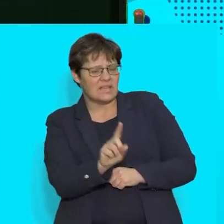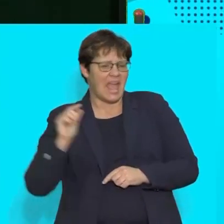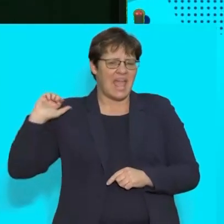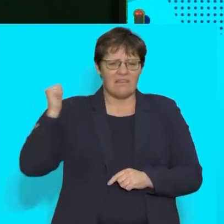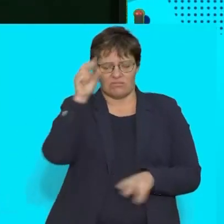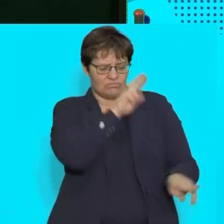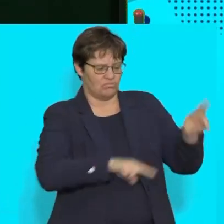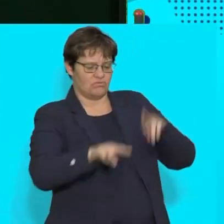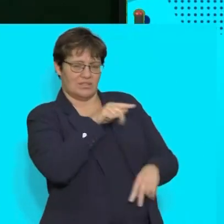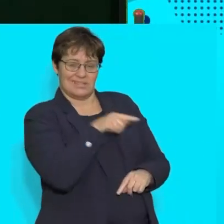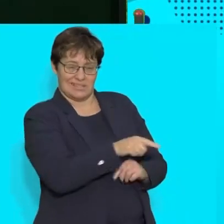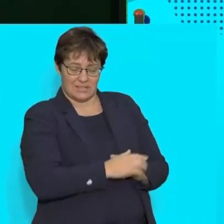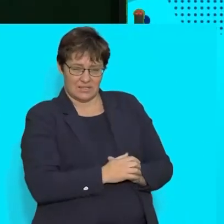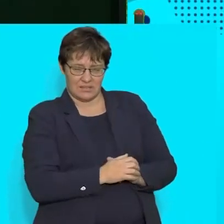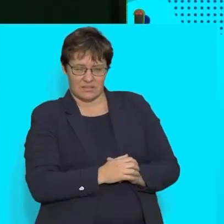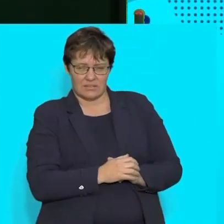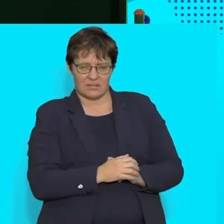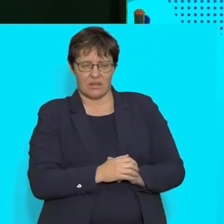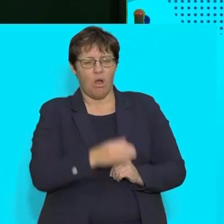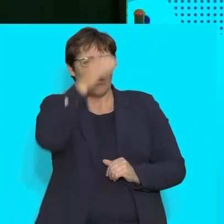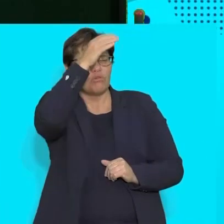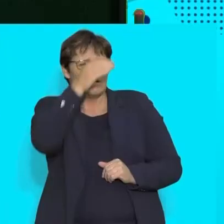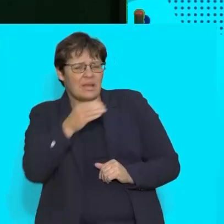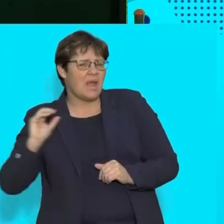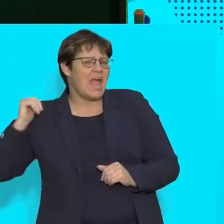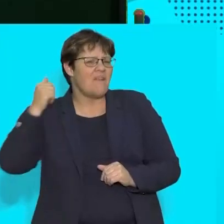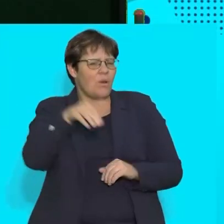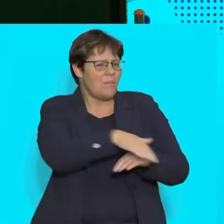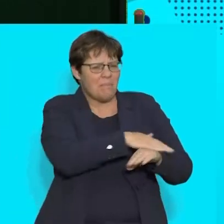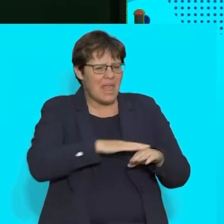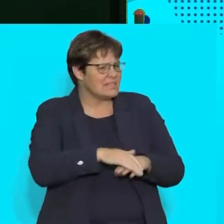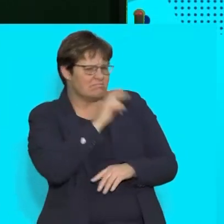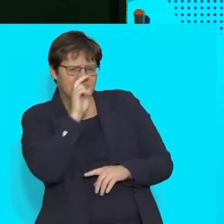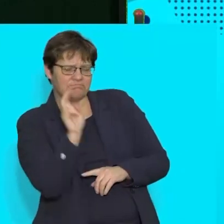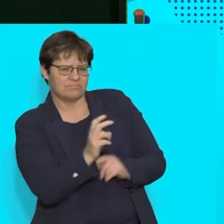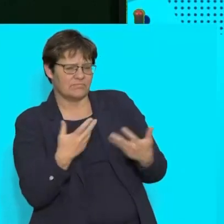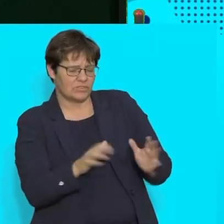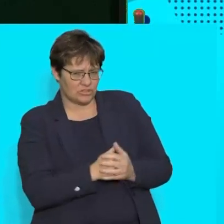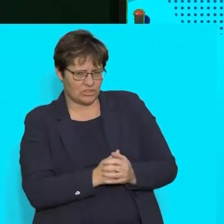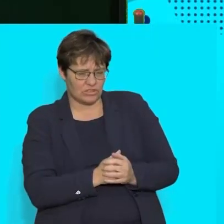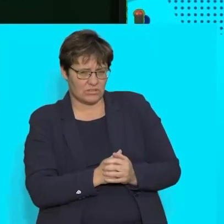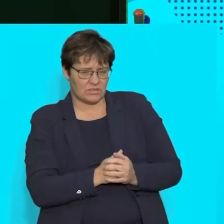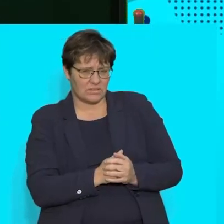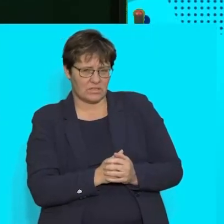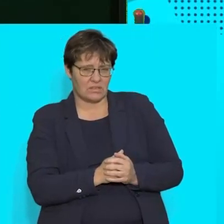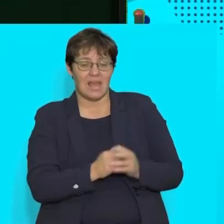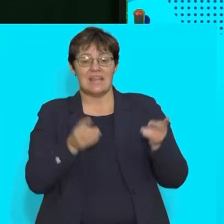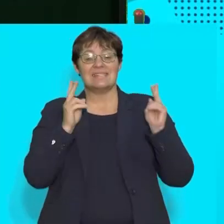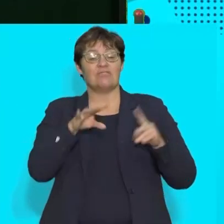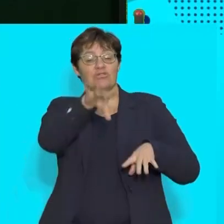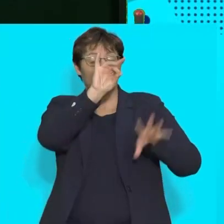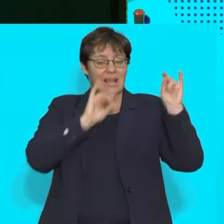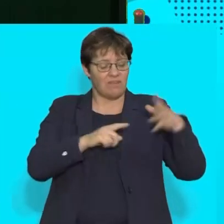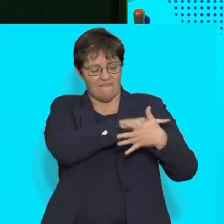revising evolution. We've spent some time looking at the basic concept of evolution. We spoke about the 5 principles that underpin